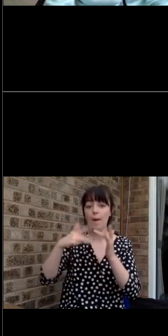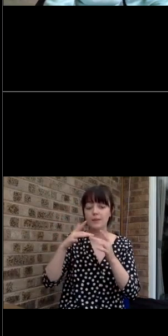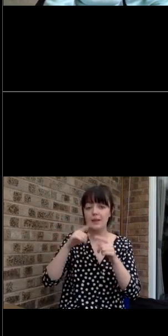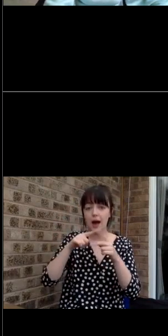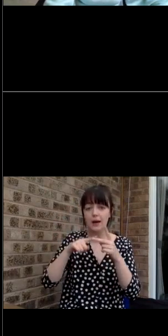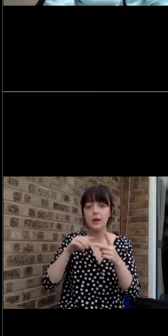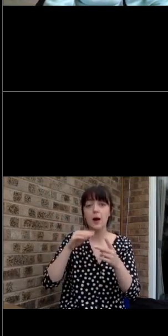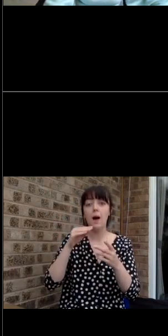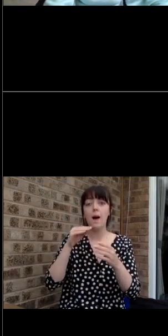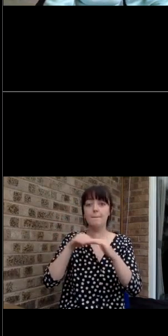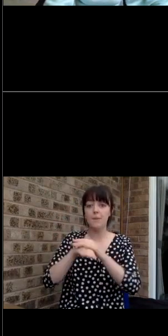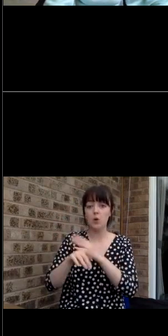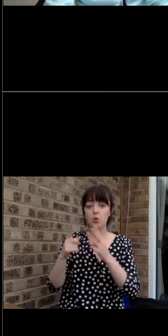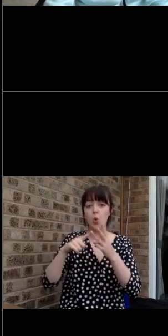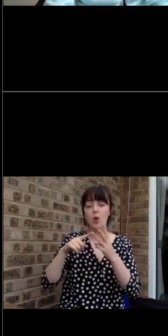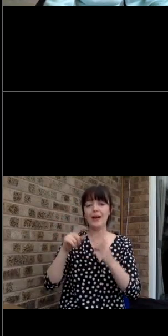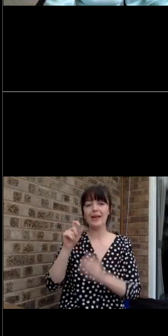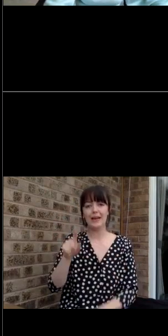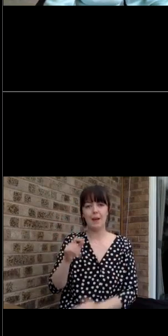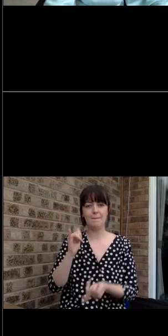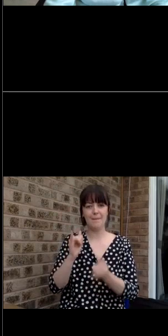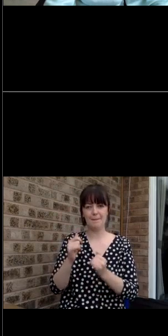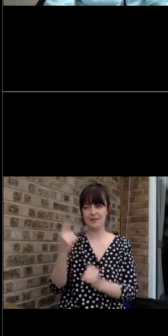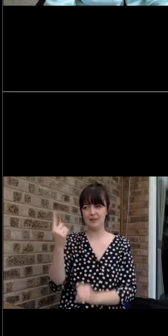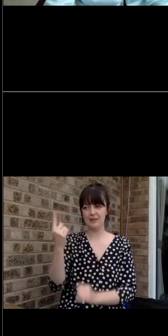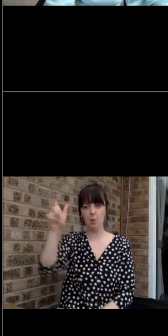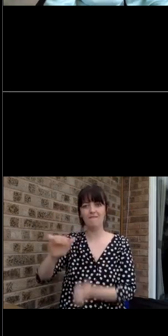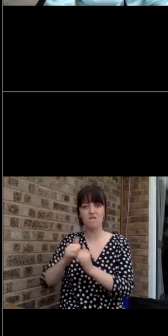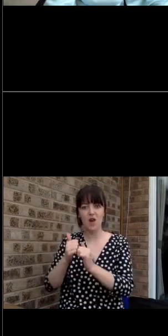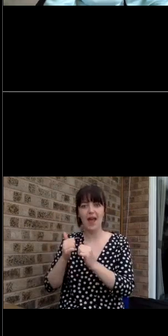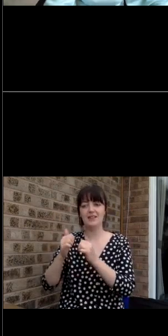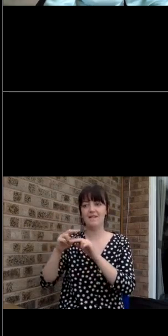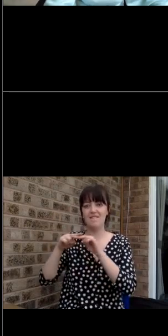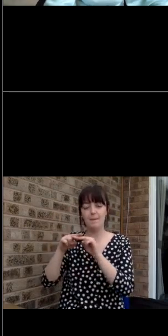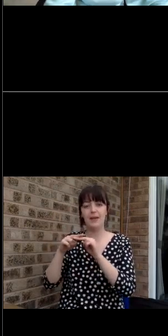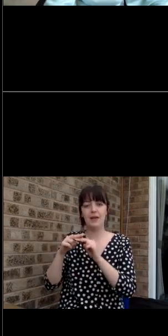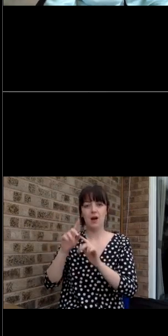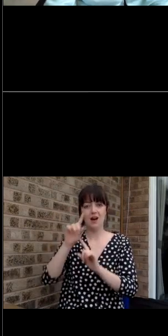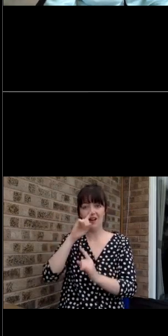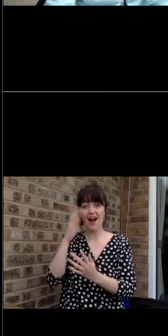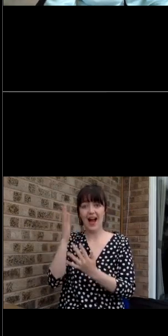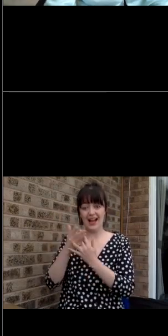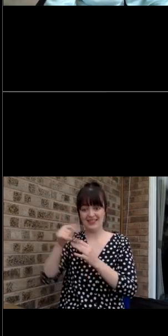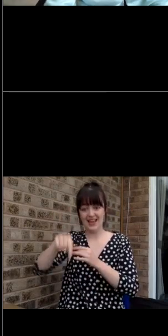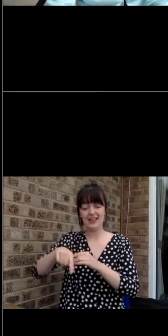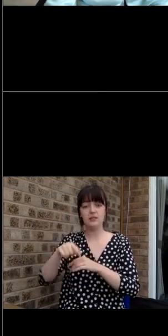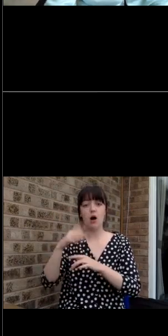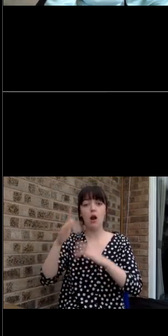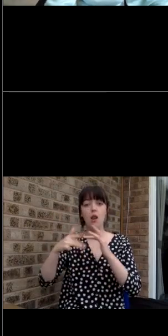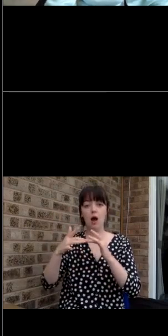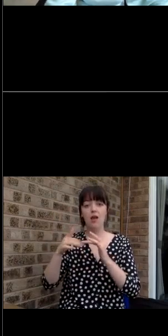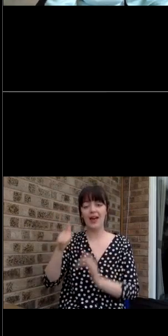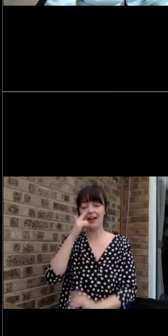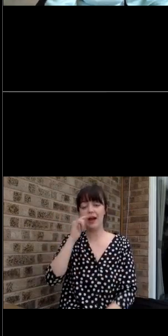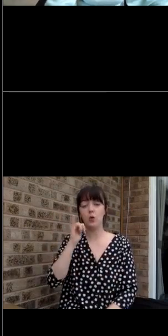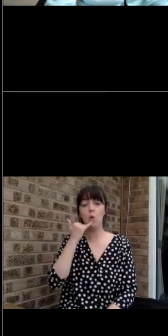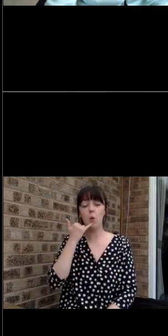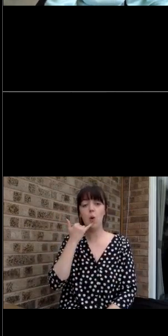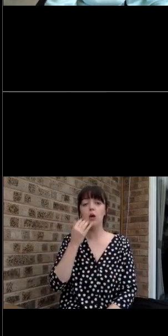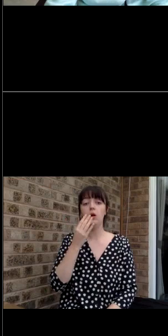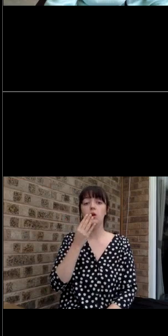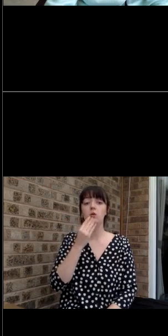know anyone who doesn't have access to the internet, they're also able to call us on 0300